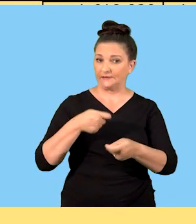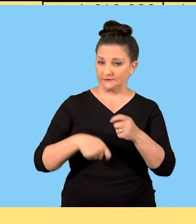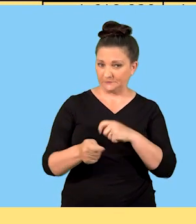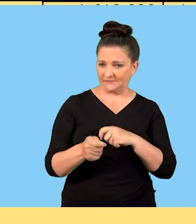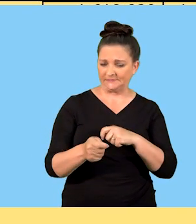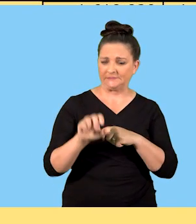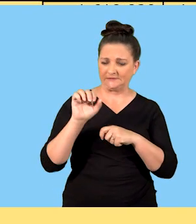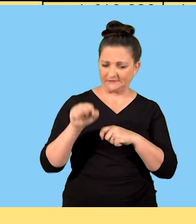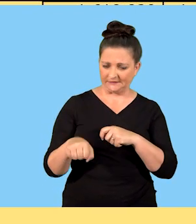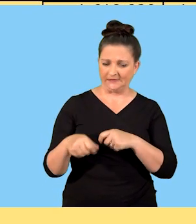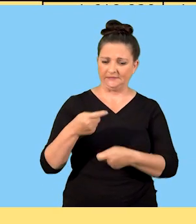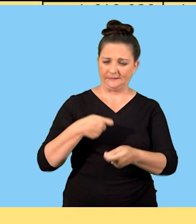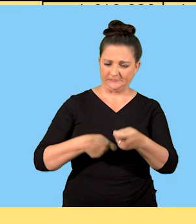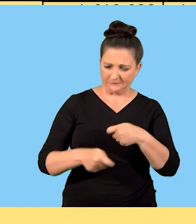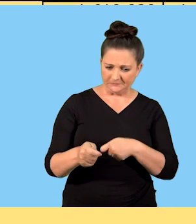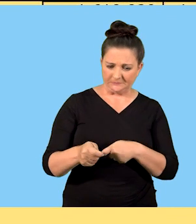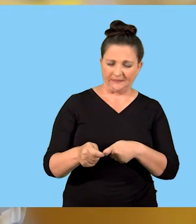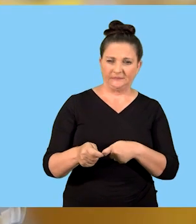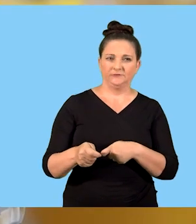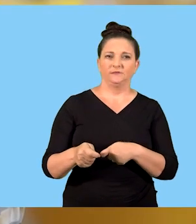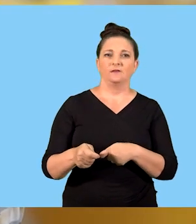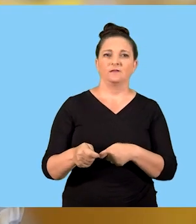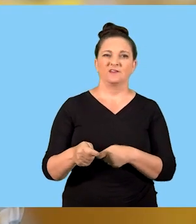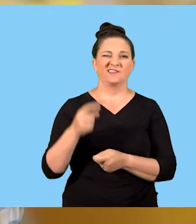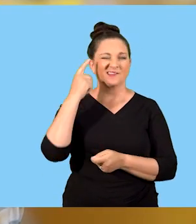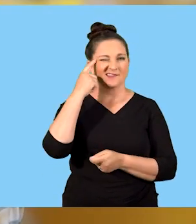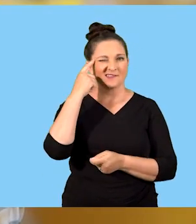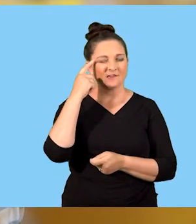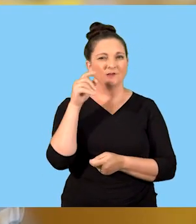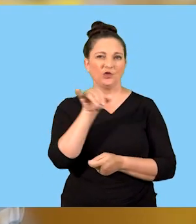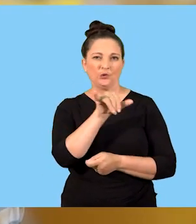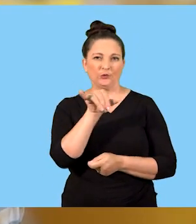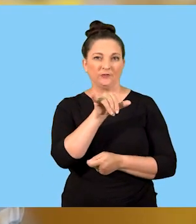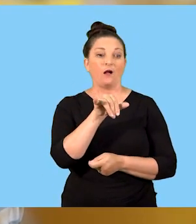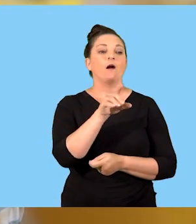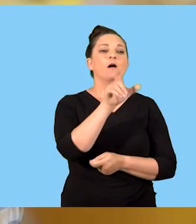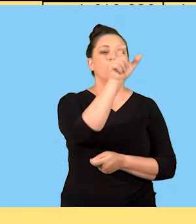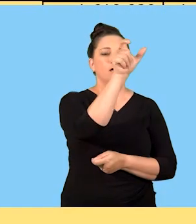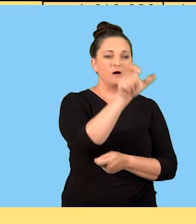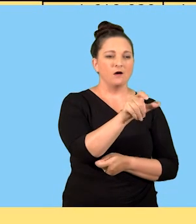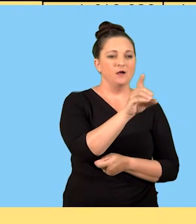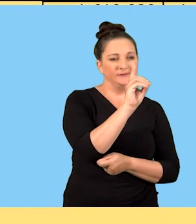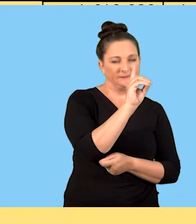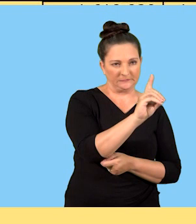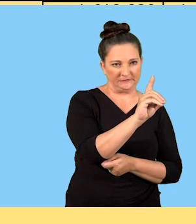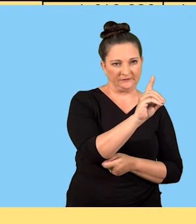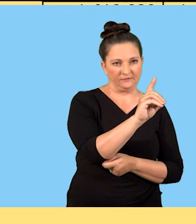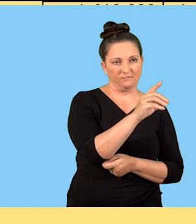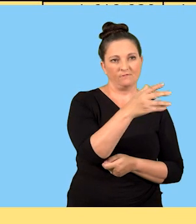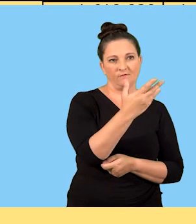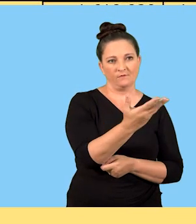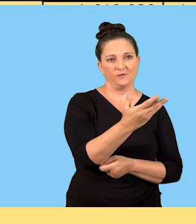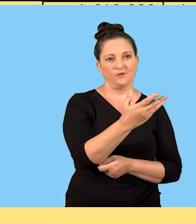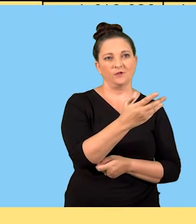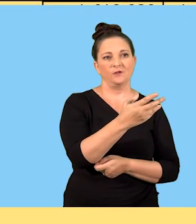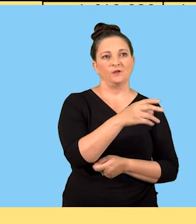rent expense. It is an expense. The moment it is an expense, You find it on the debit side of your nominal account